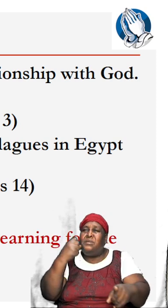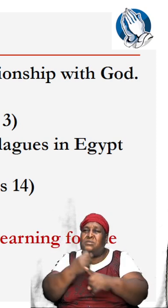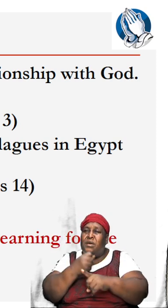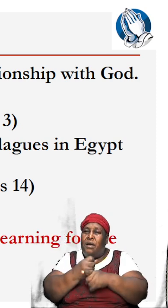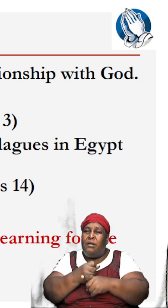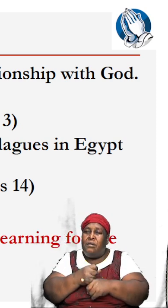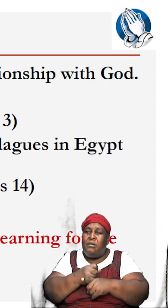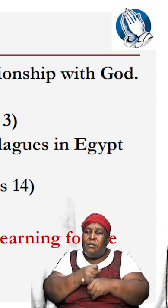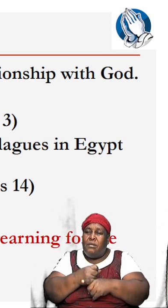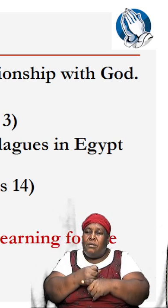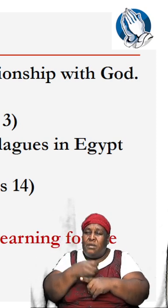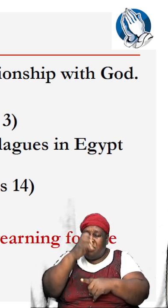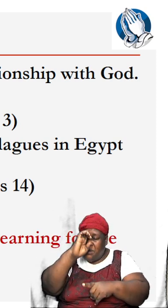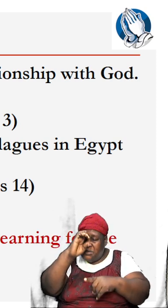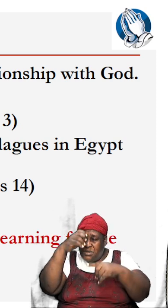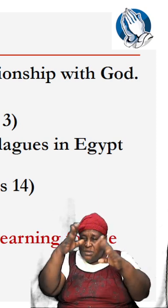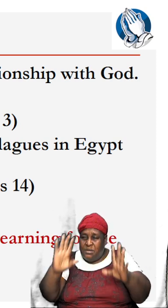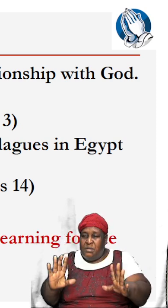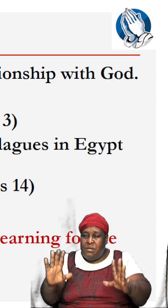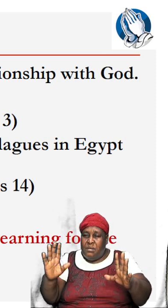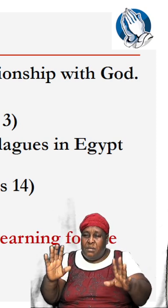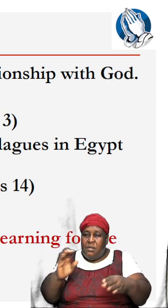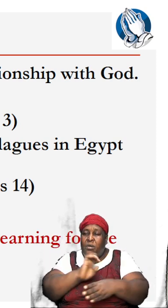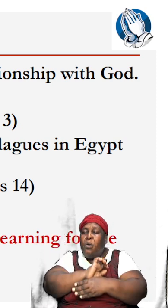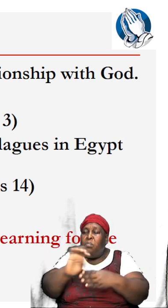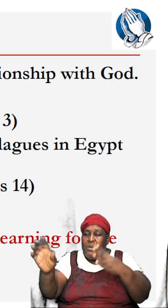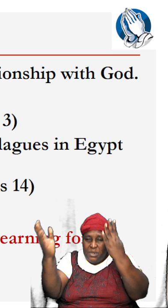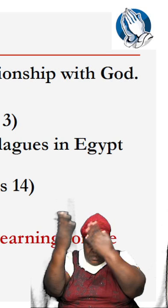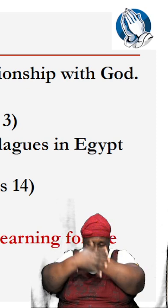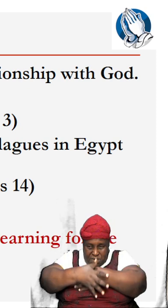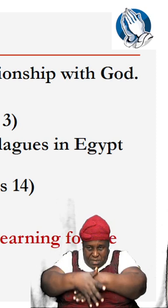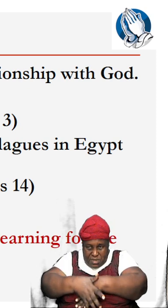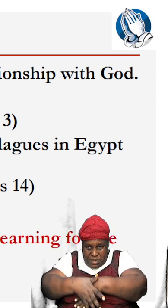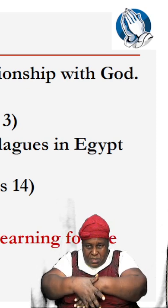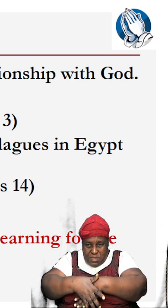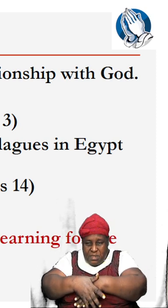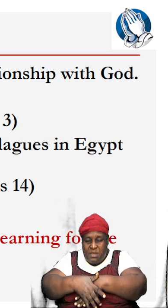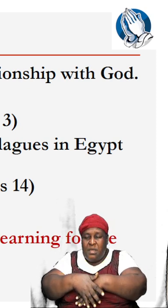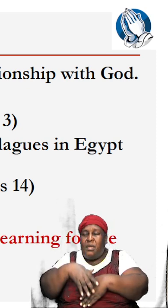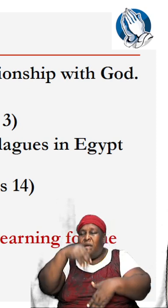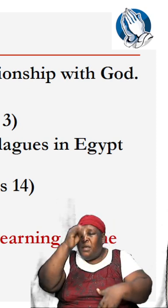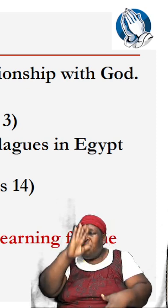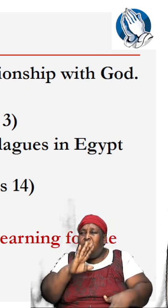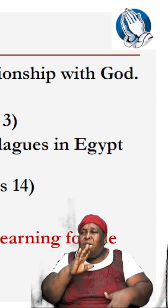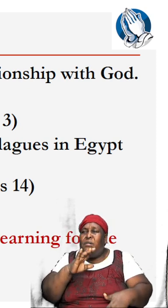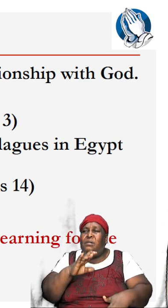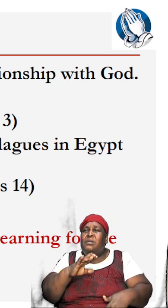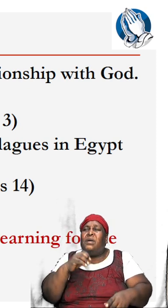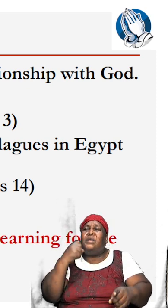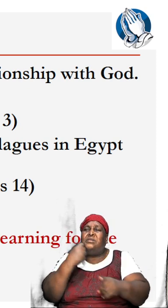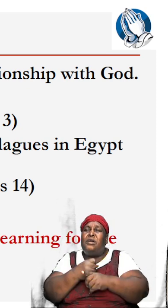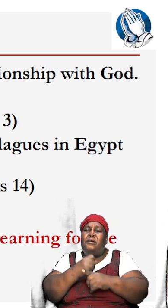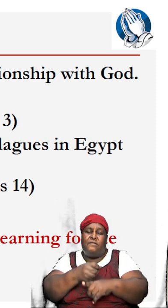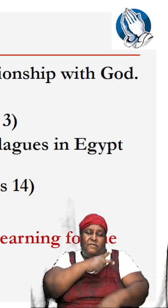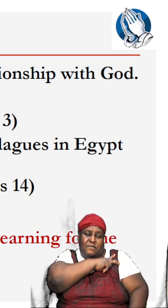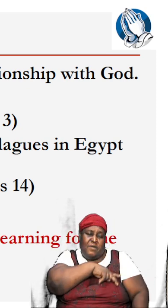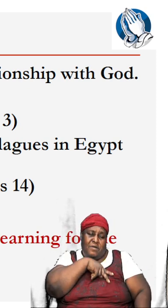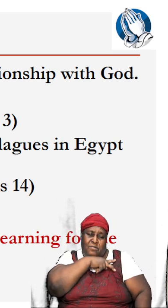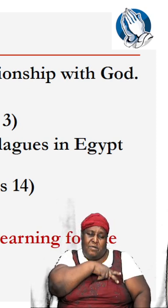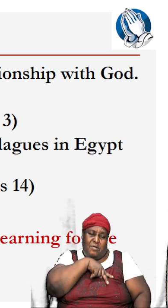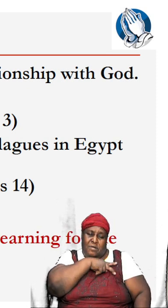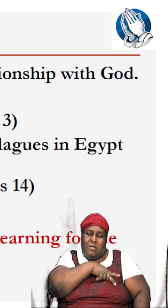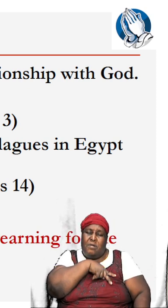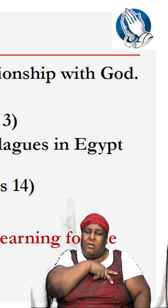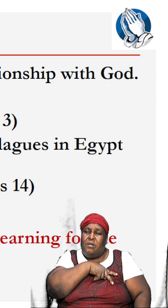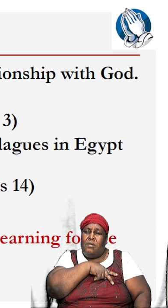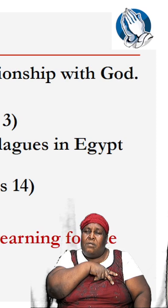making the day a complete darkness. And then God ultimately attacked Pharaoh, which is the